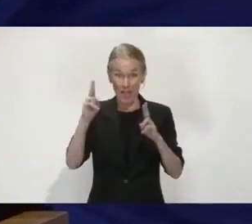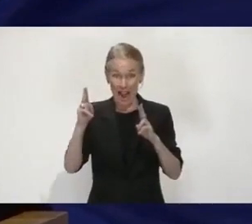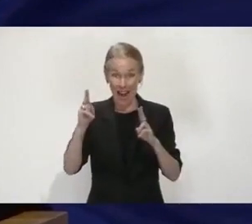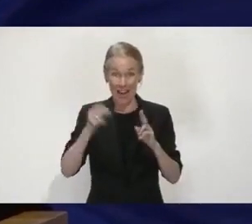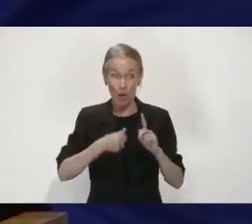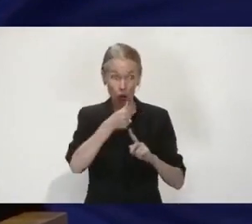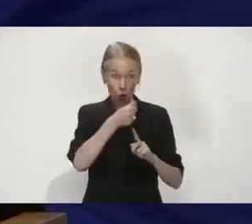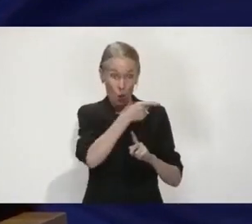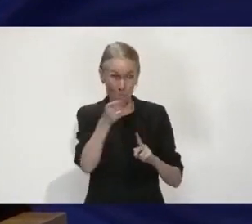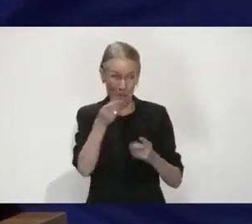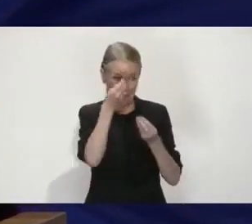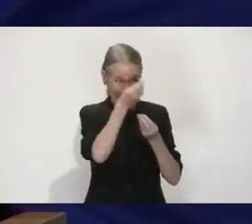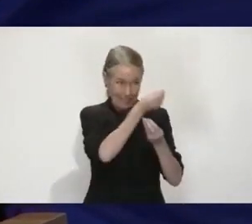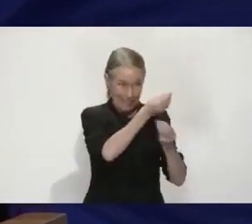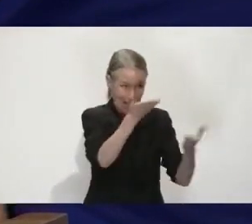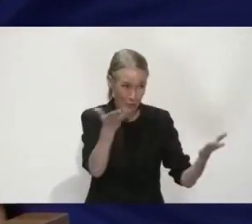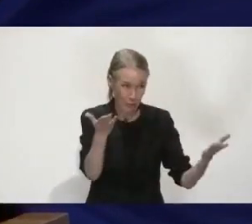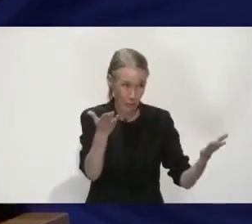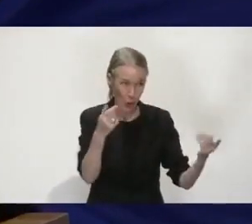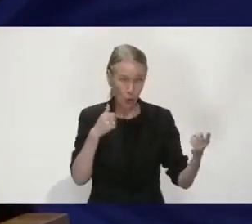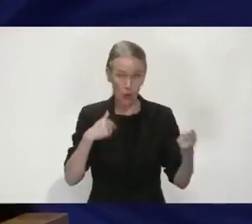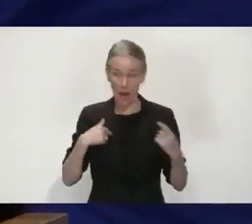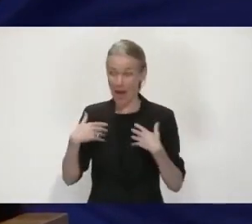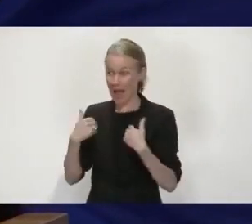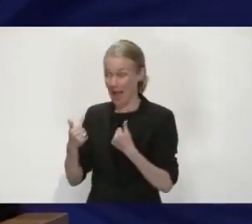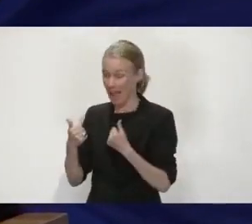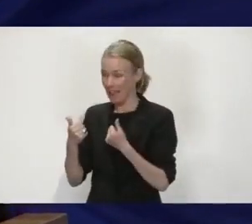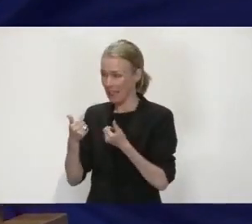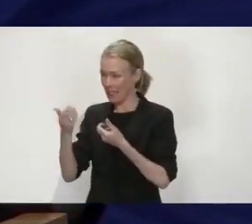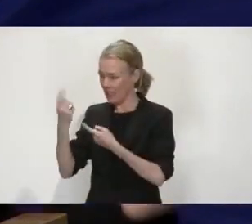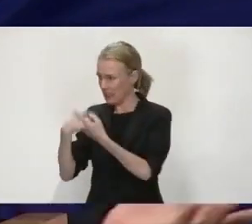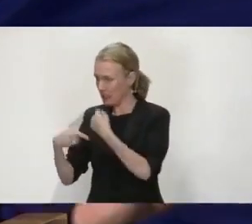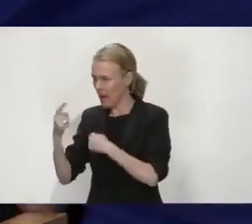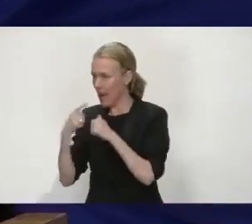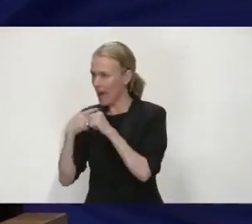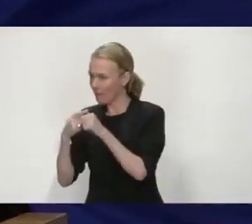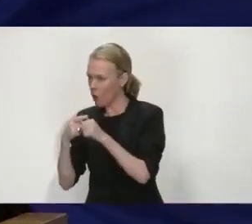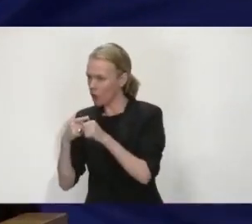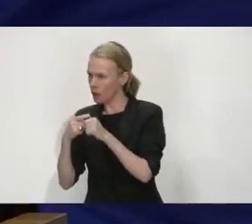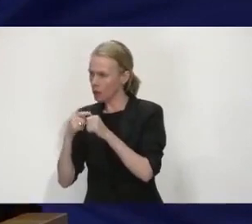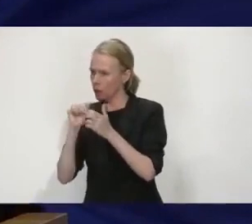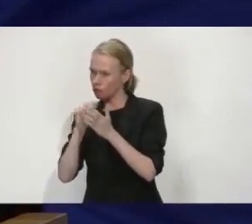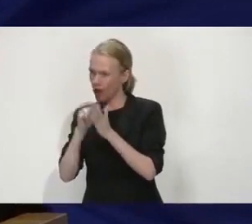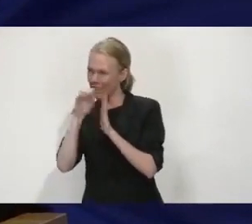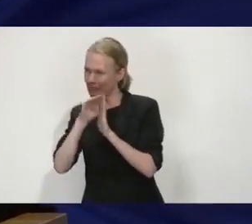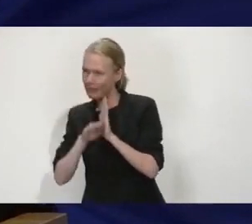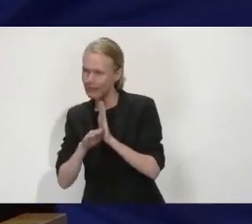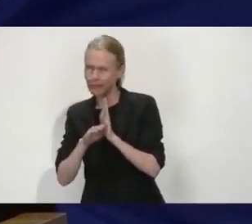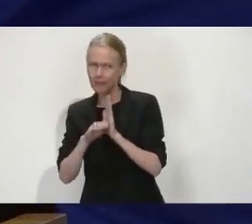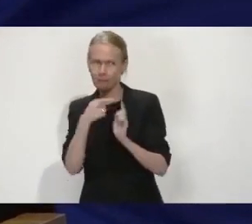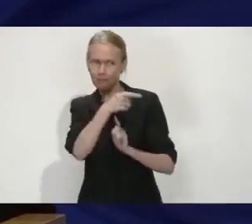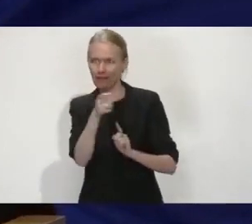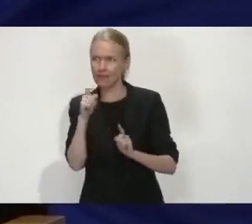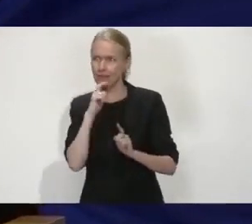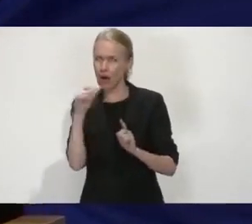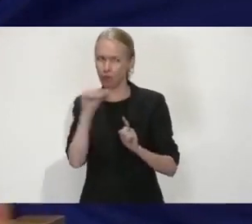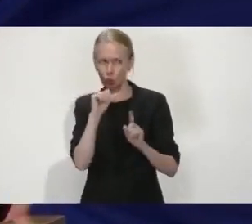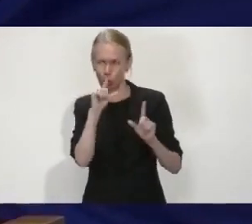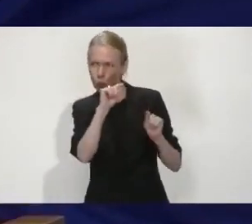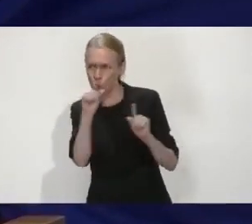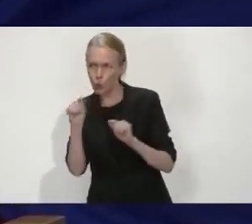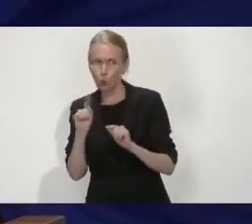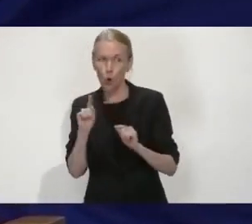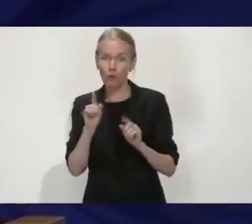just while we work with health about what the right health approach might be, about what expectations are from a facilities point of view in terms of